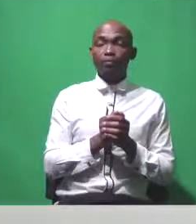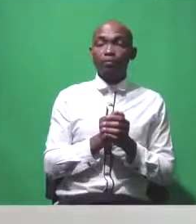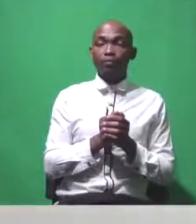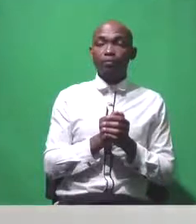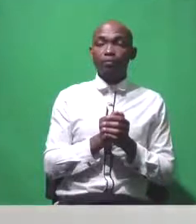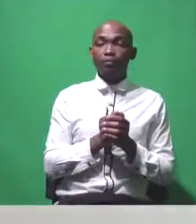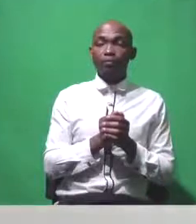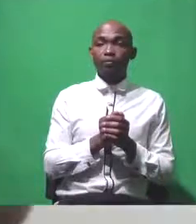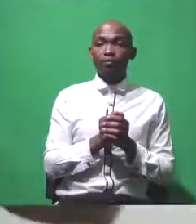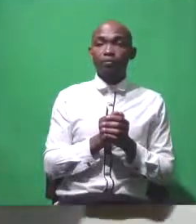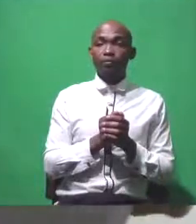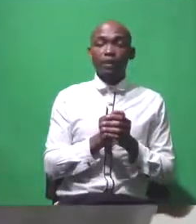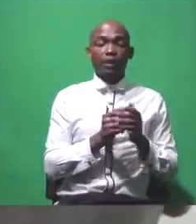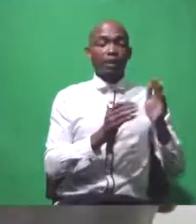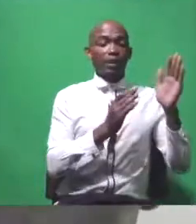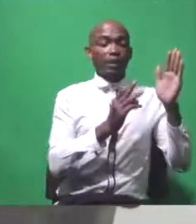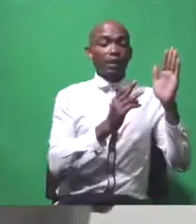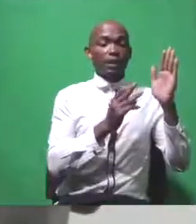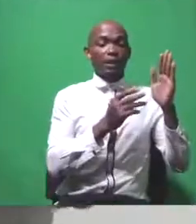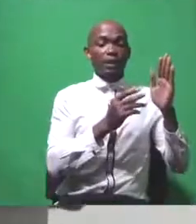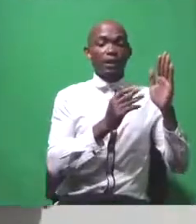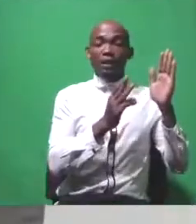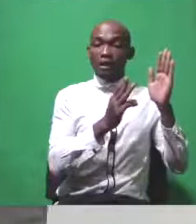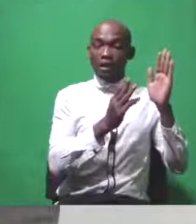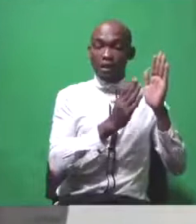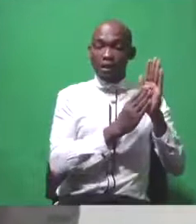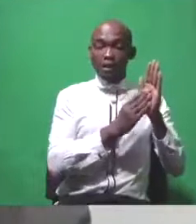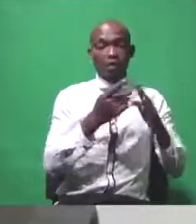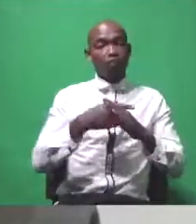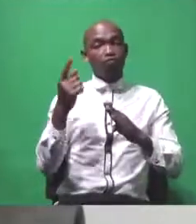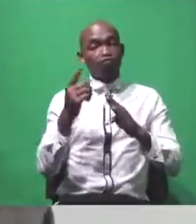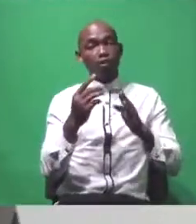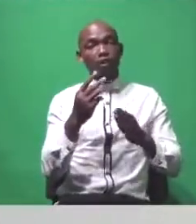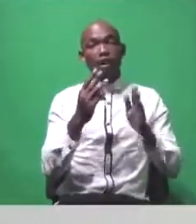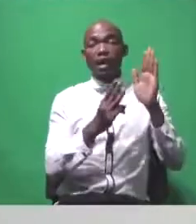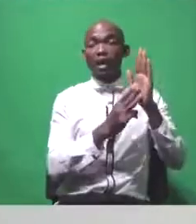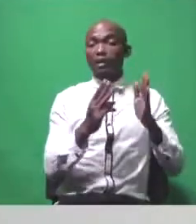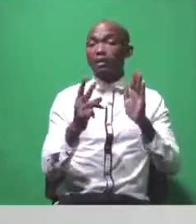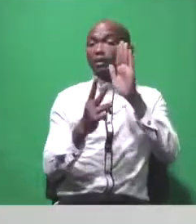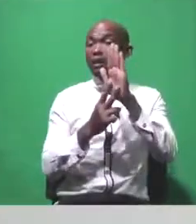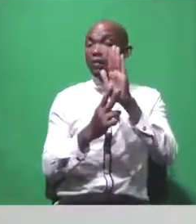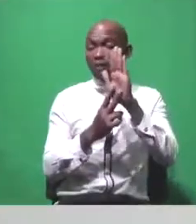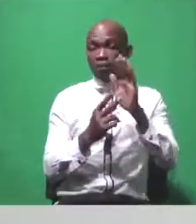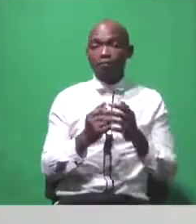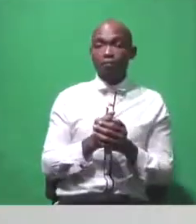You remove here just to get a space to continue with memorandum.